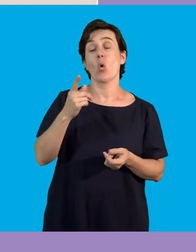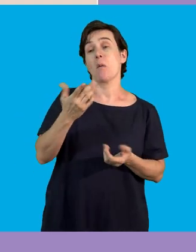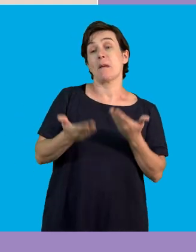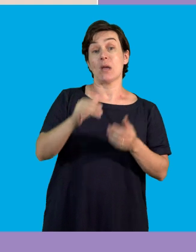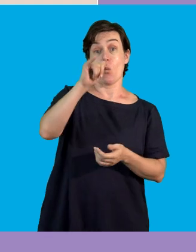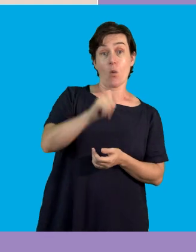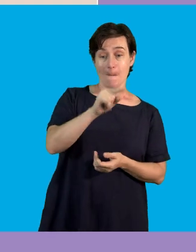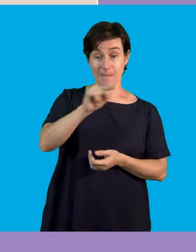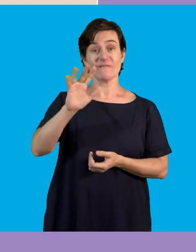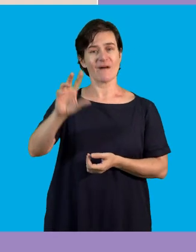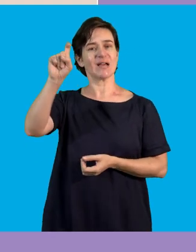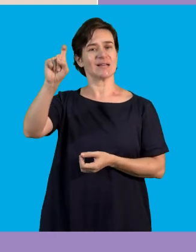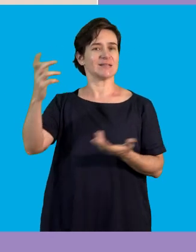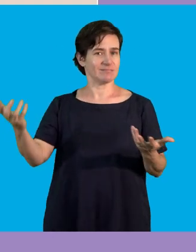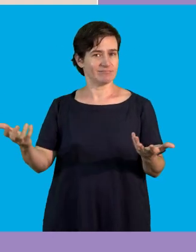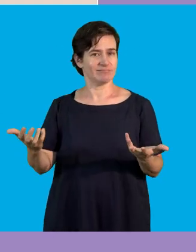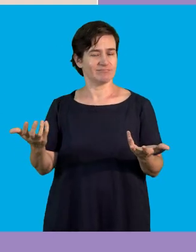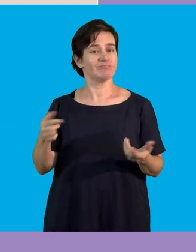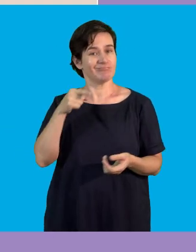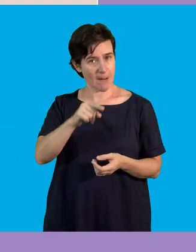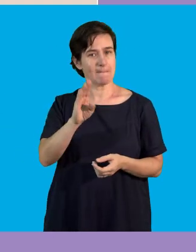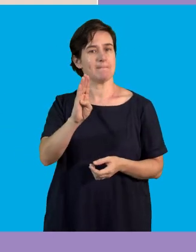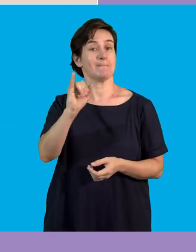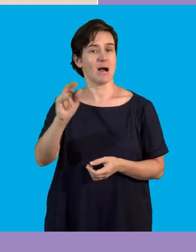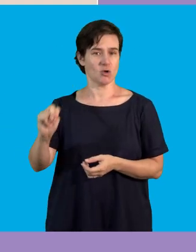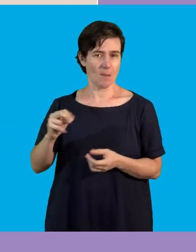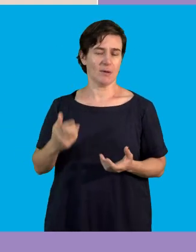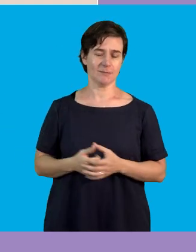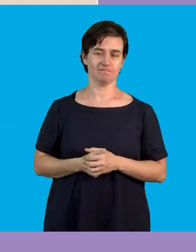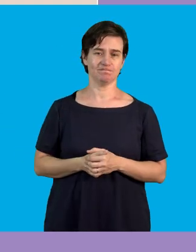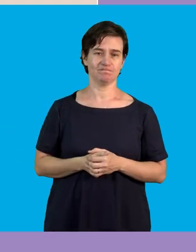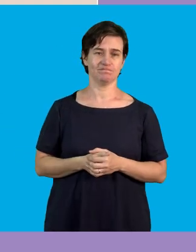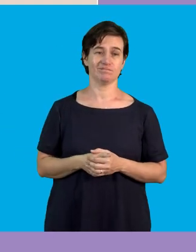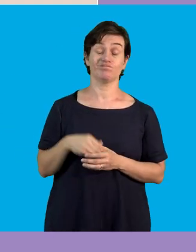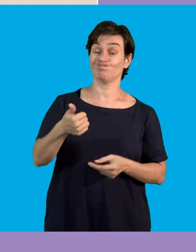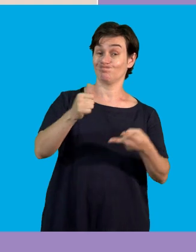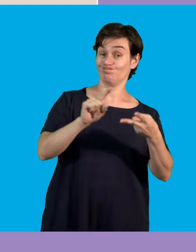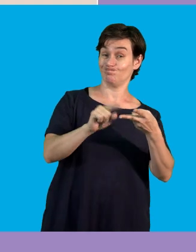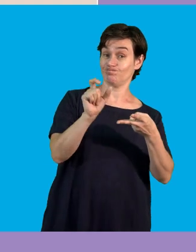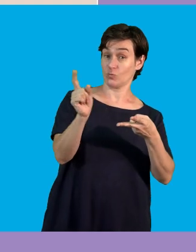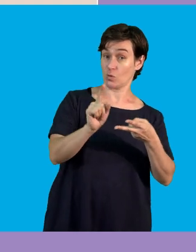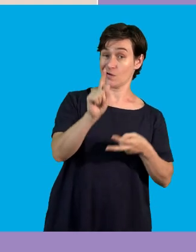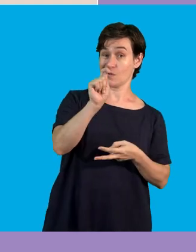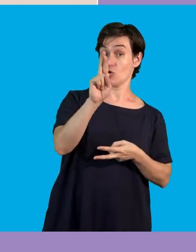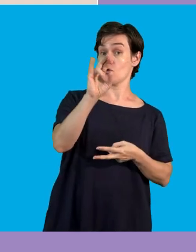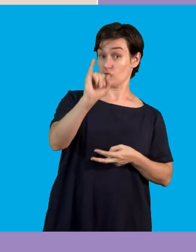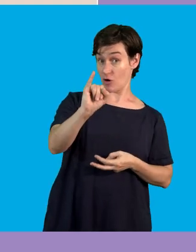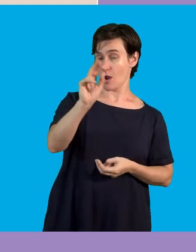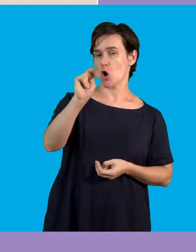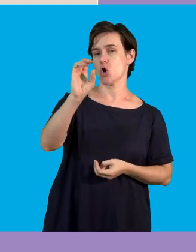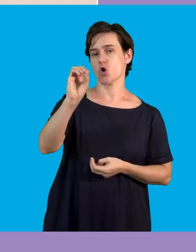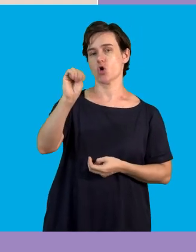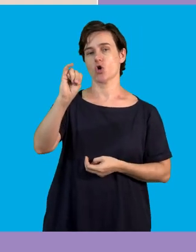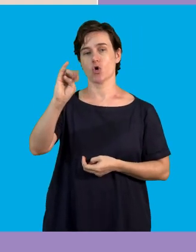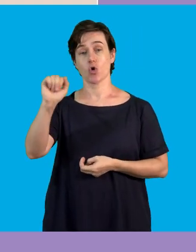5, let's say y minus 5x is also a binomial. Let's look at the next one.